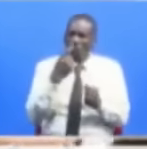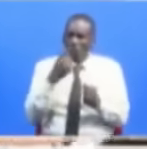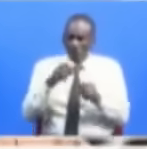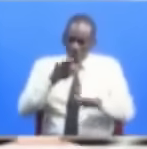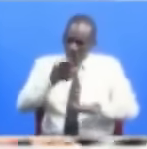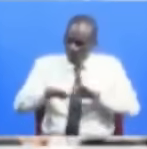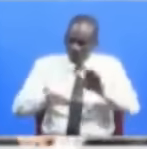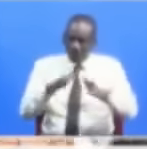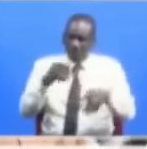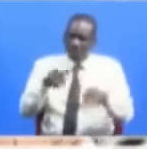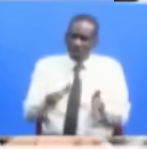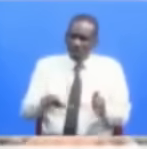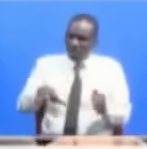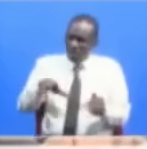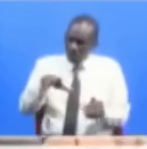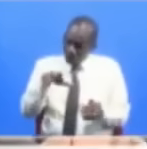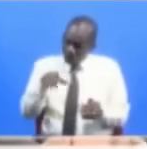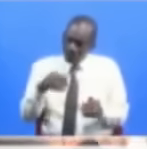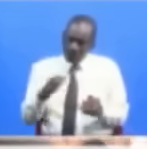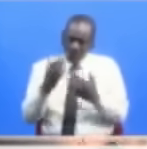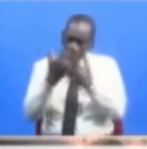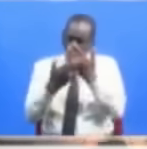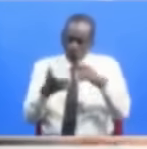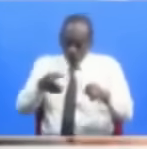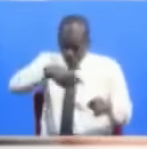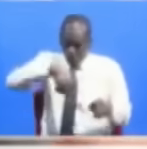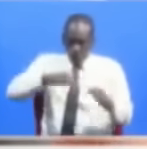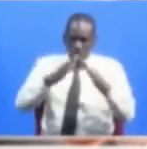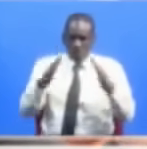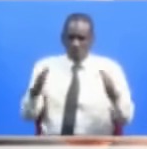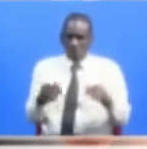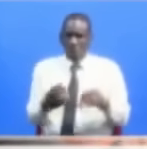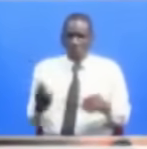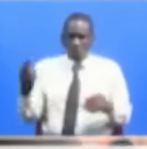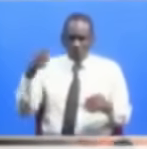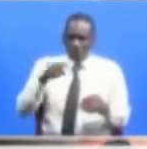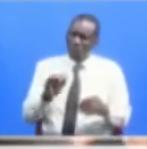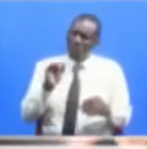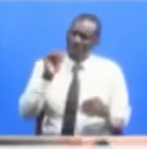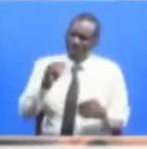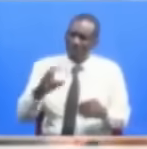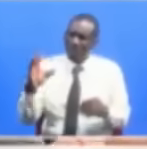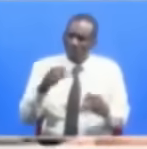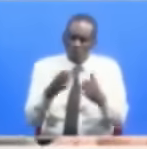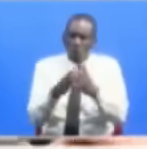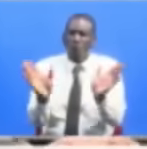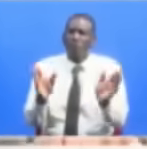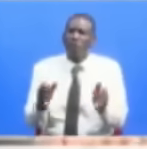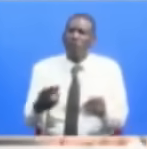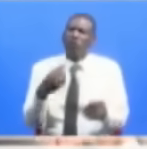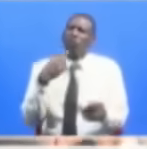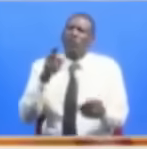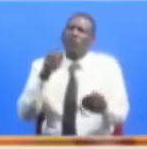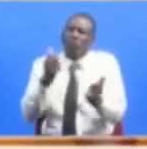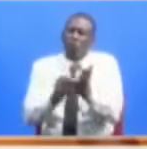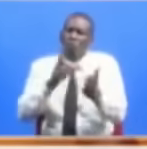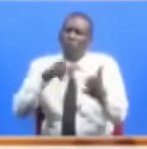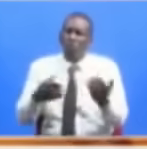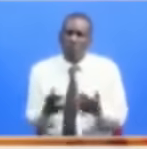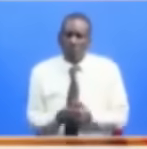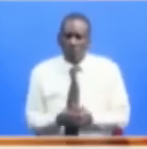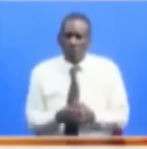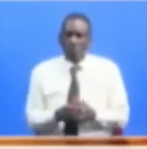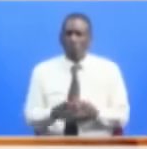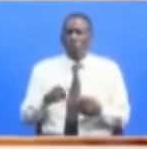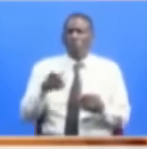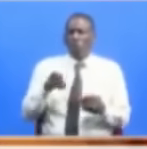venye amefuata hiyo nini damu inatoka kwa nyumba yetu. Tukuje tubishie huyo client, ndio afungue tueleze nini alikuwa anachinja. According